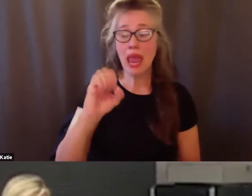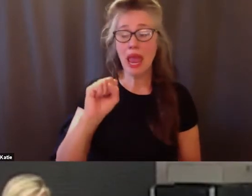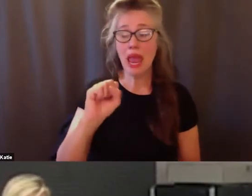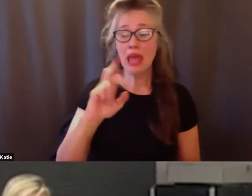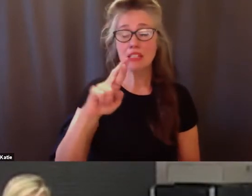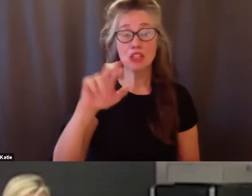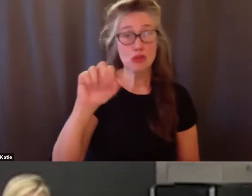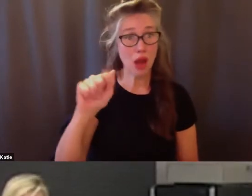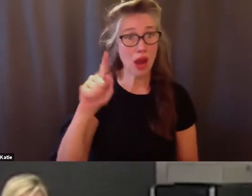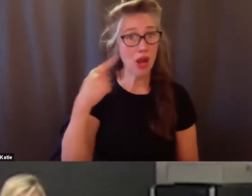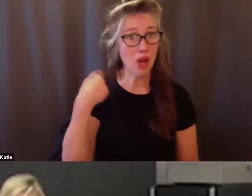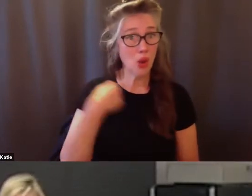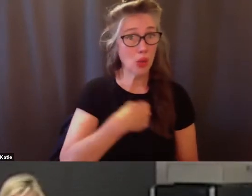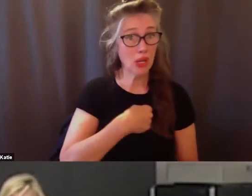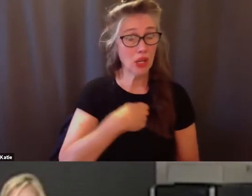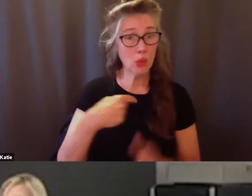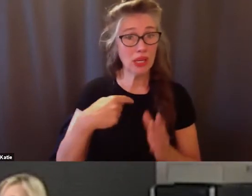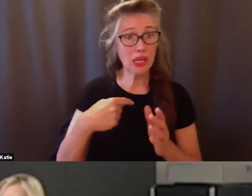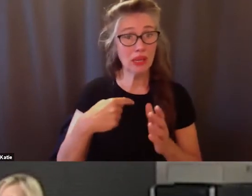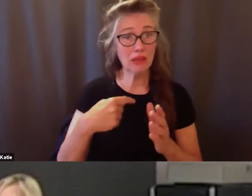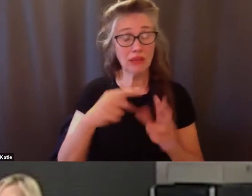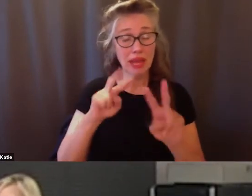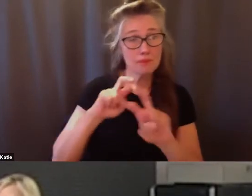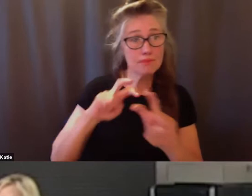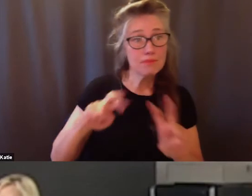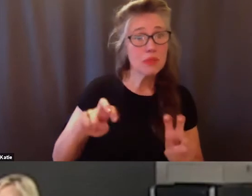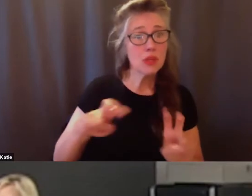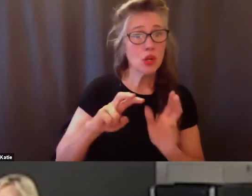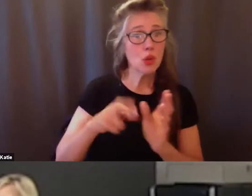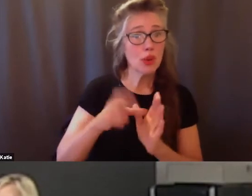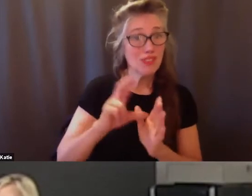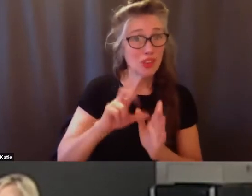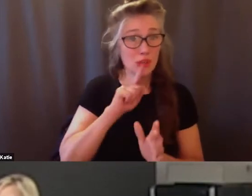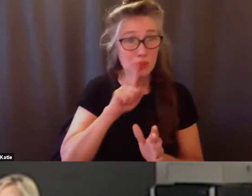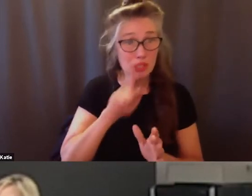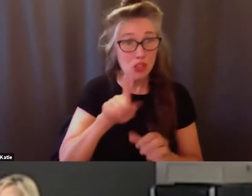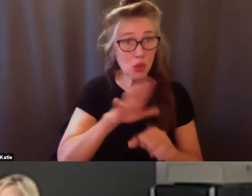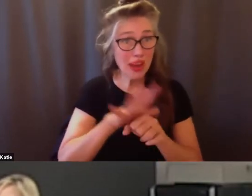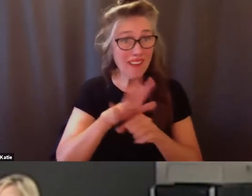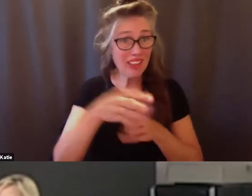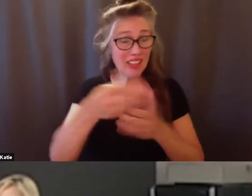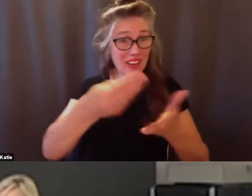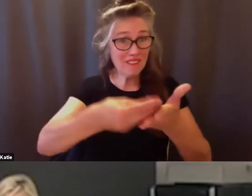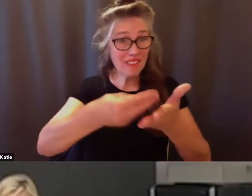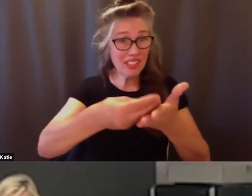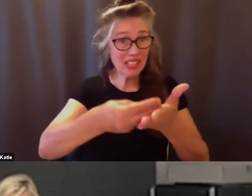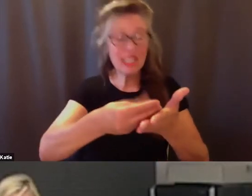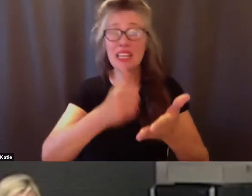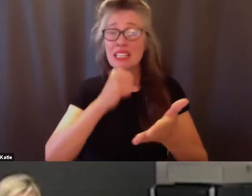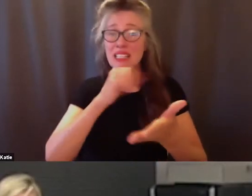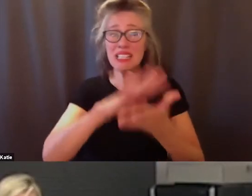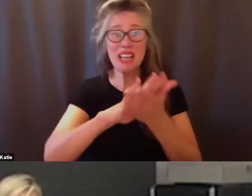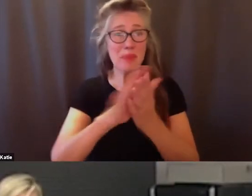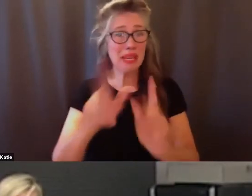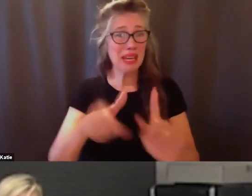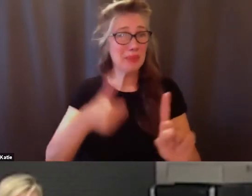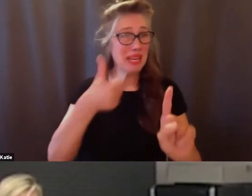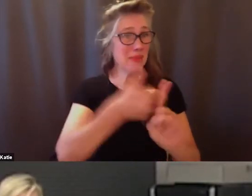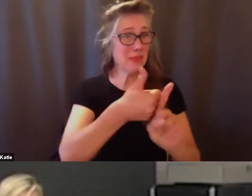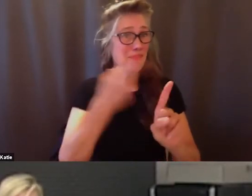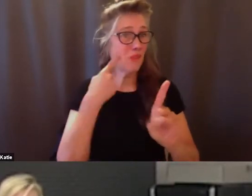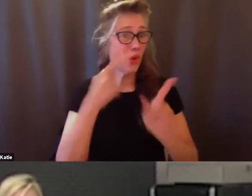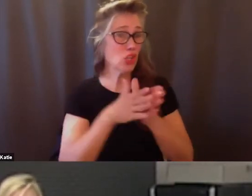get a review next year to make sure that there's funding and it doesn't become an impact to our general